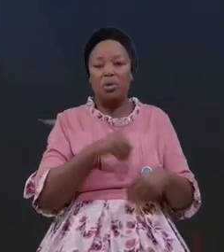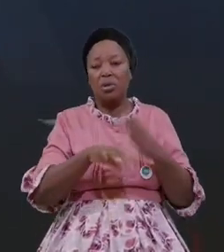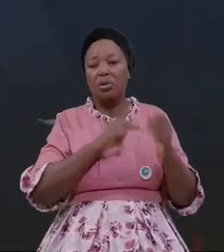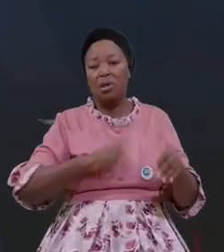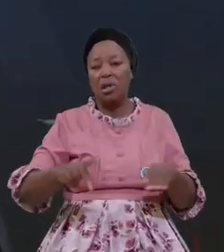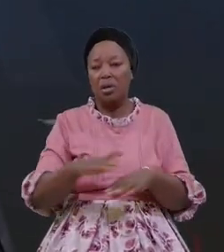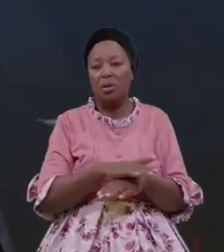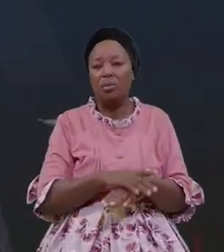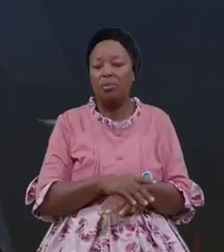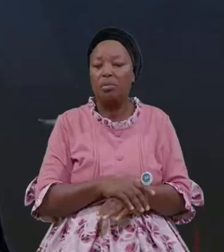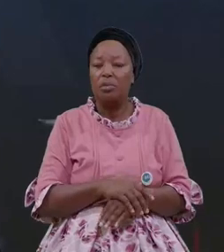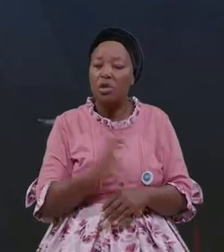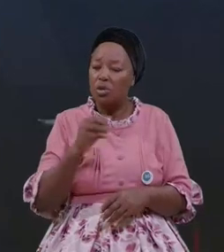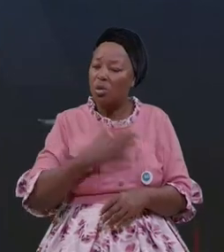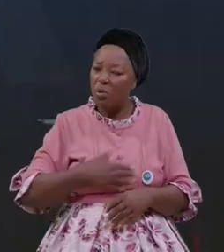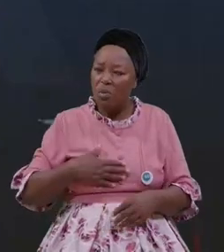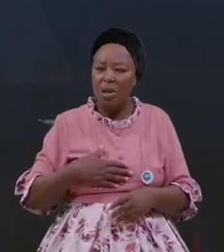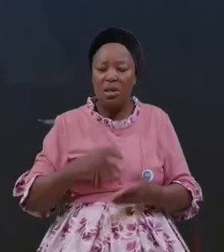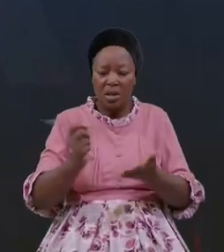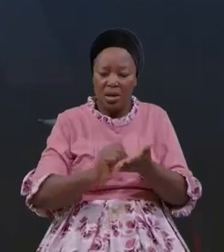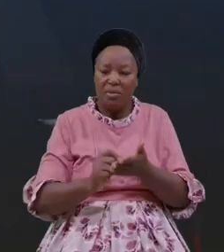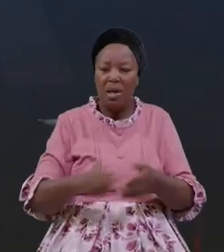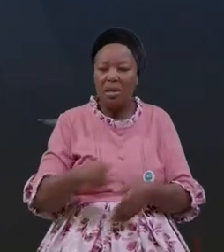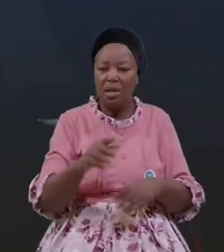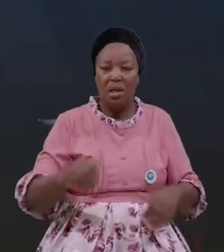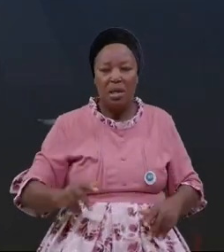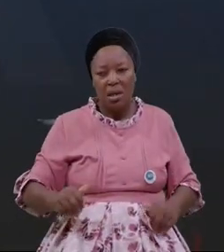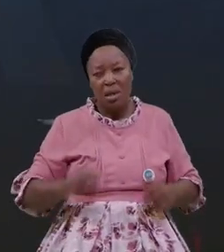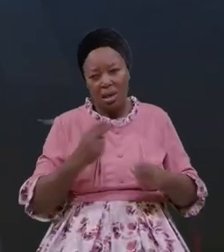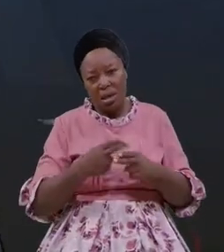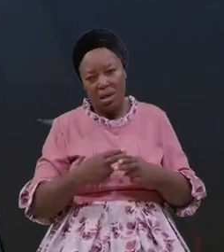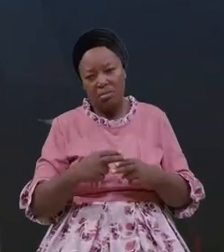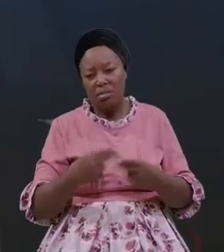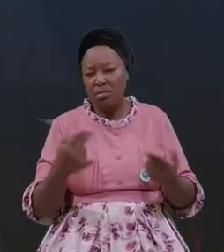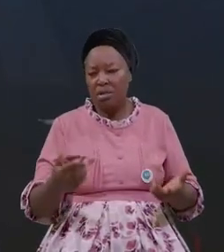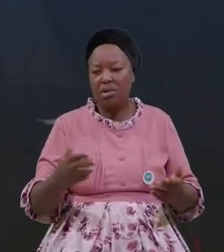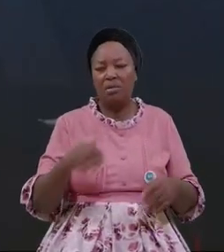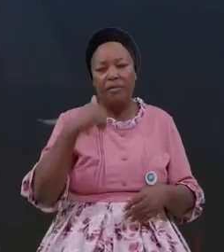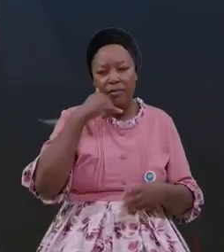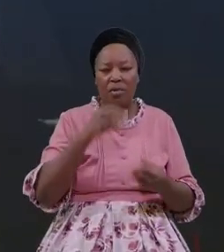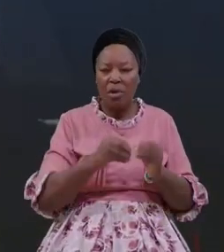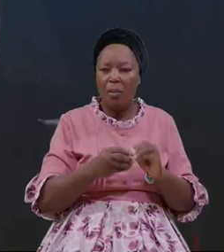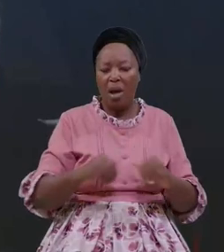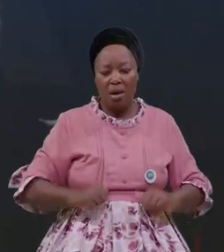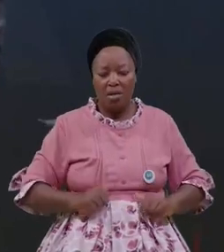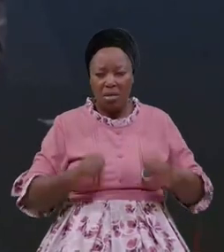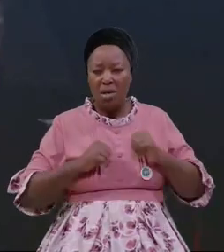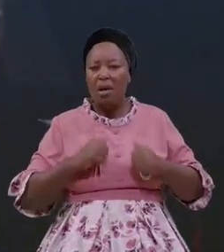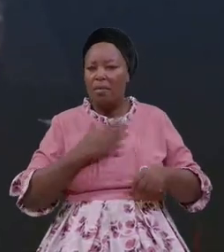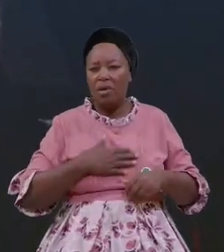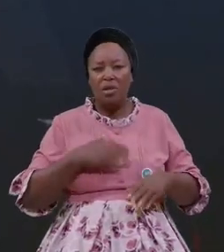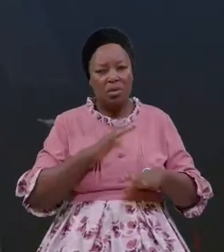first place ch all of you the workers who the training going now please remember don't move out because